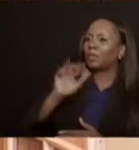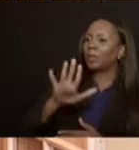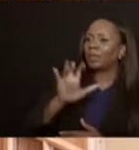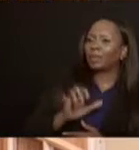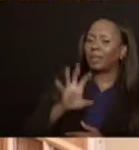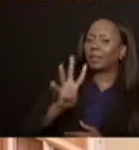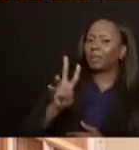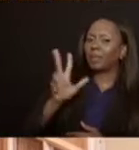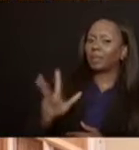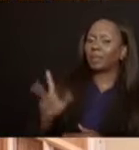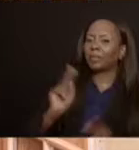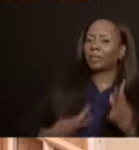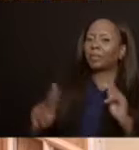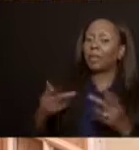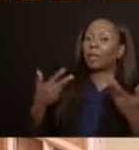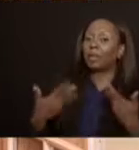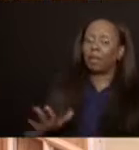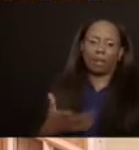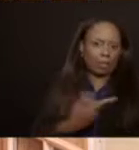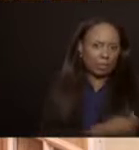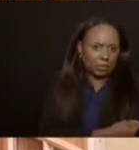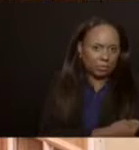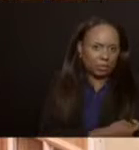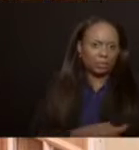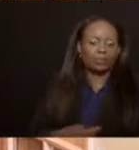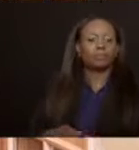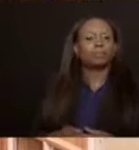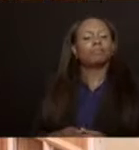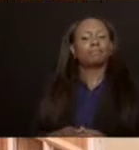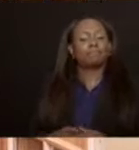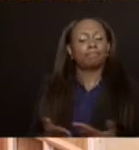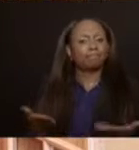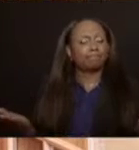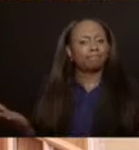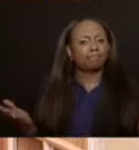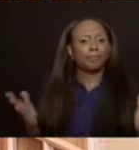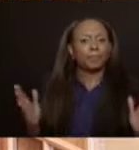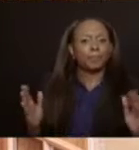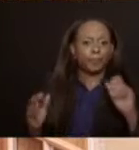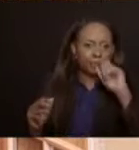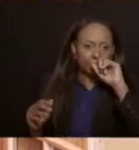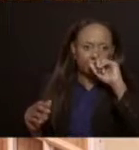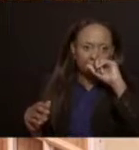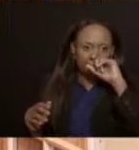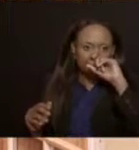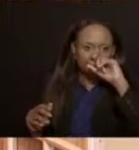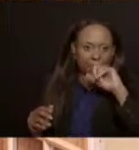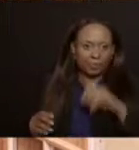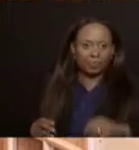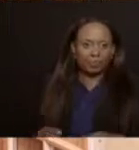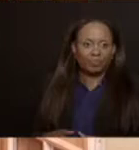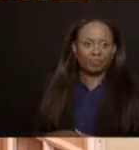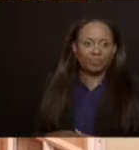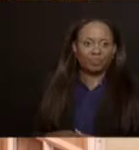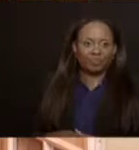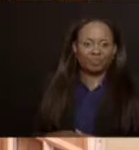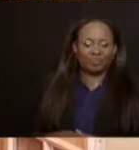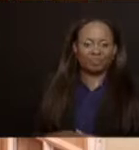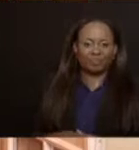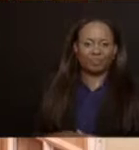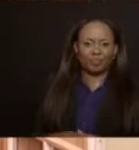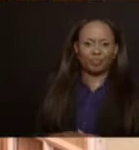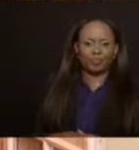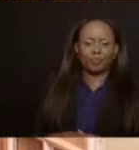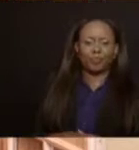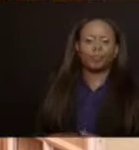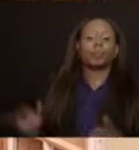142,543 people that had been vaccinated. My friends, that is more than almost 60%